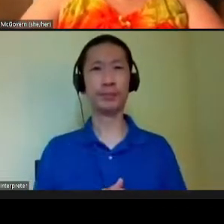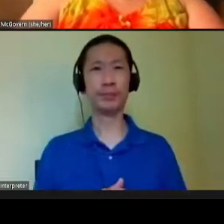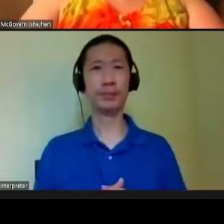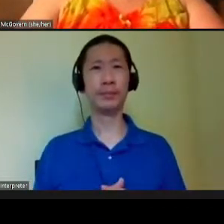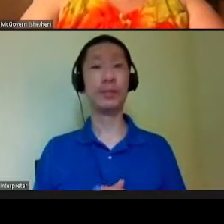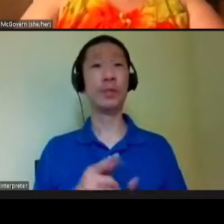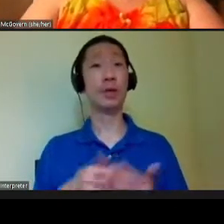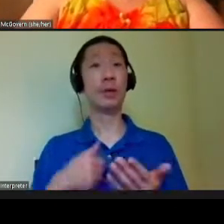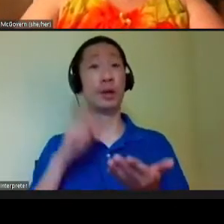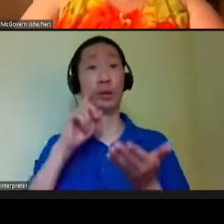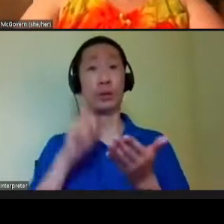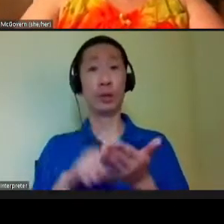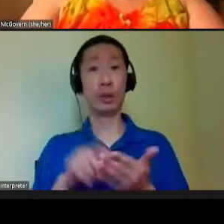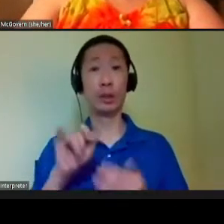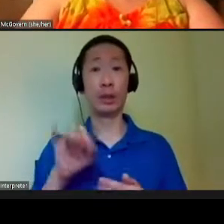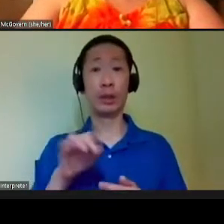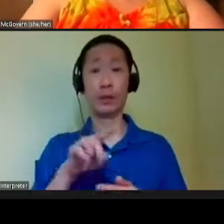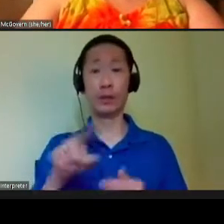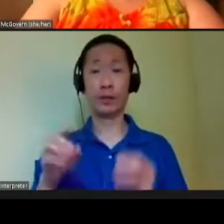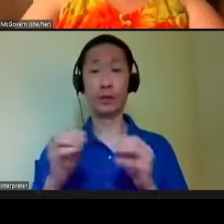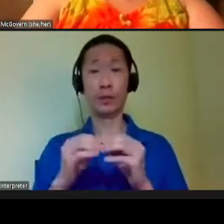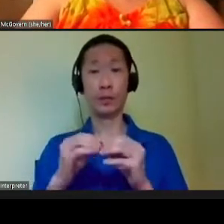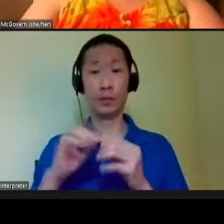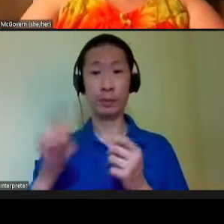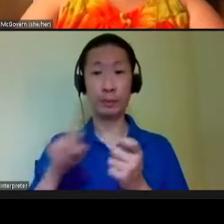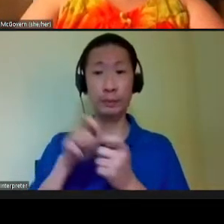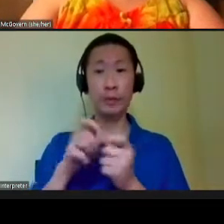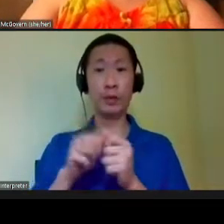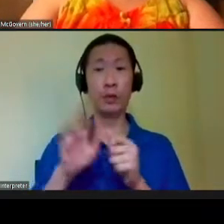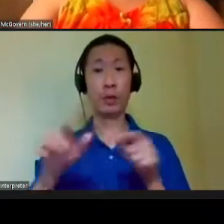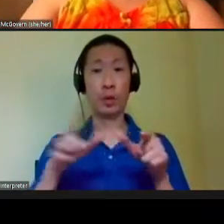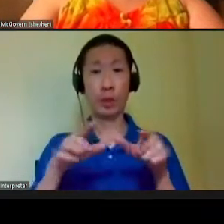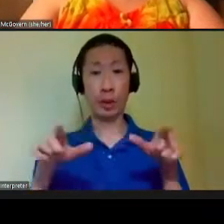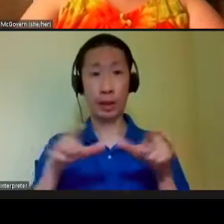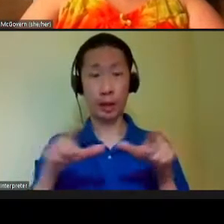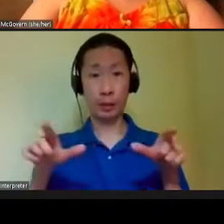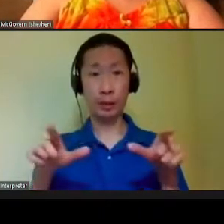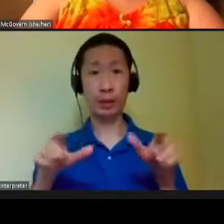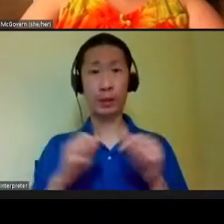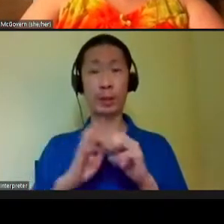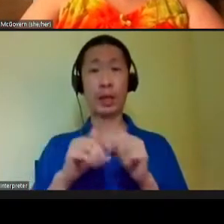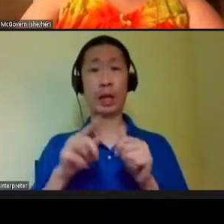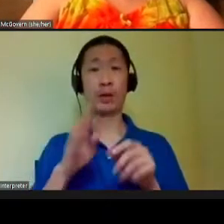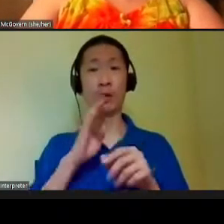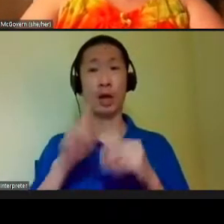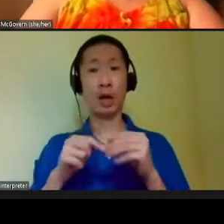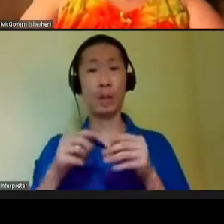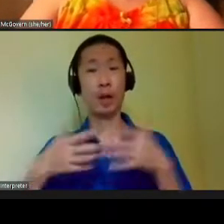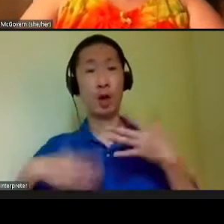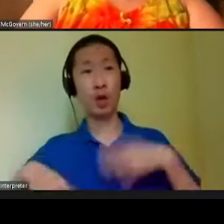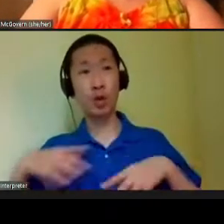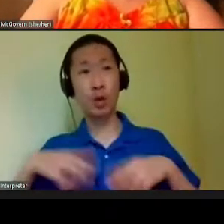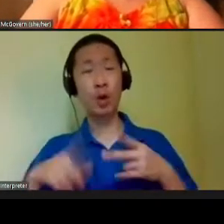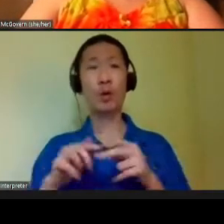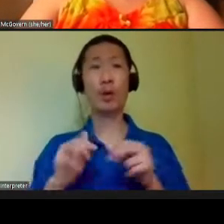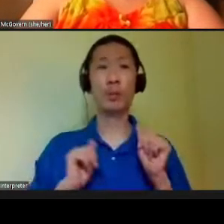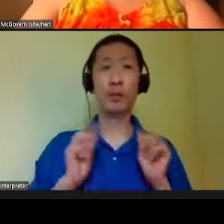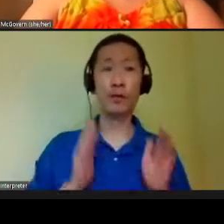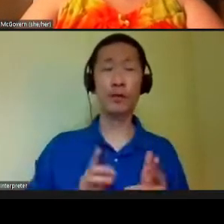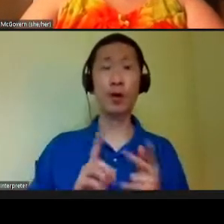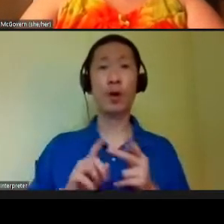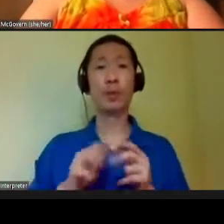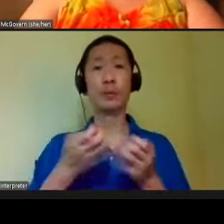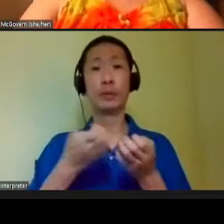that if you are more specific with your language in terms of how you're talking about clothing, performers, your equipment, your space, and